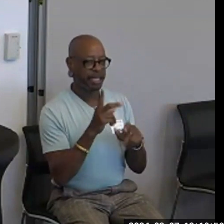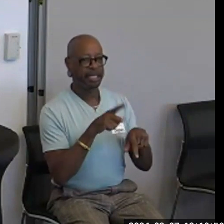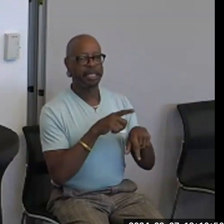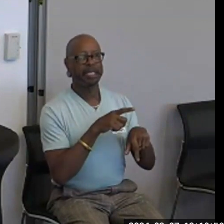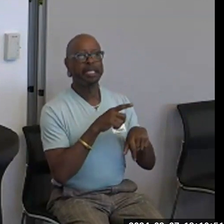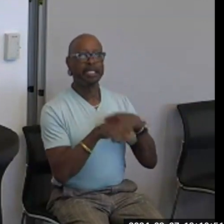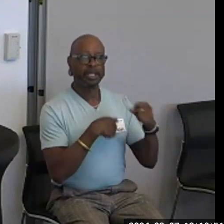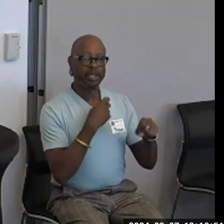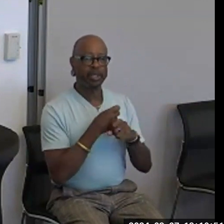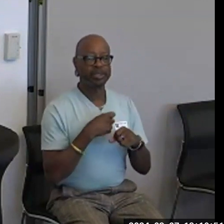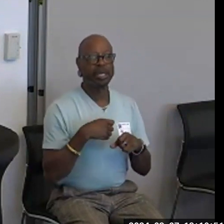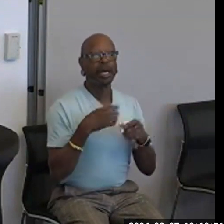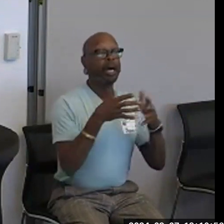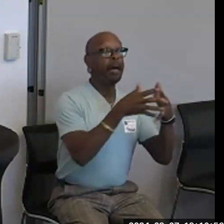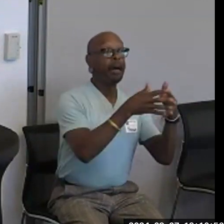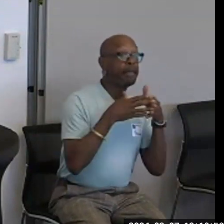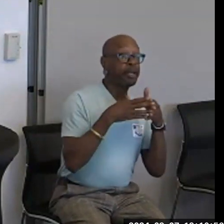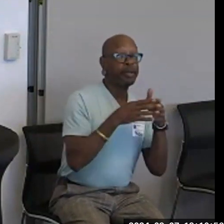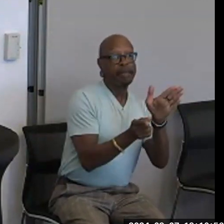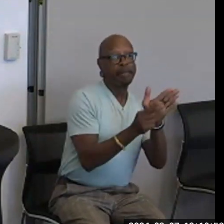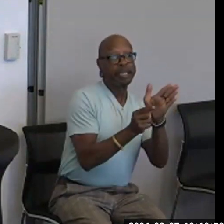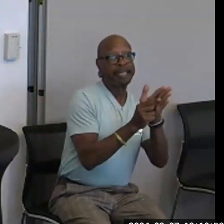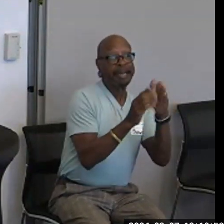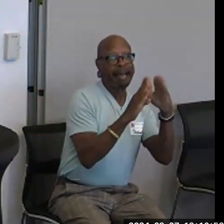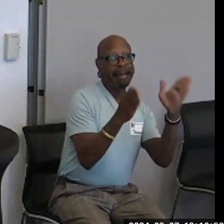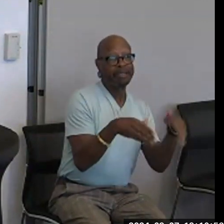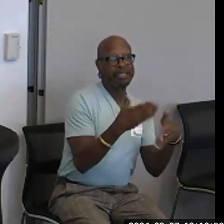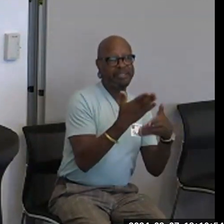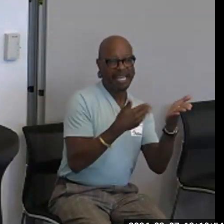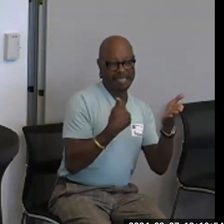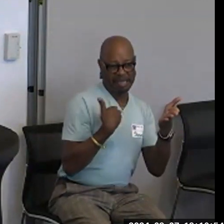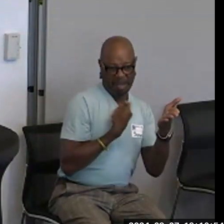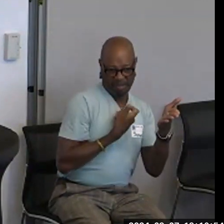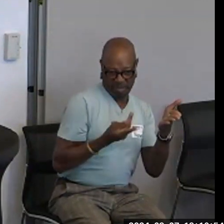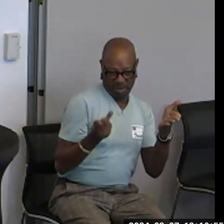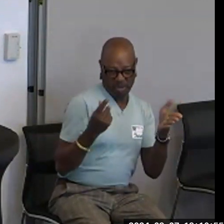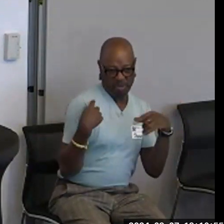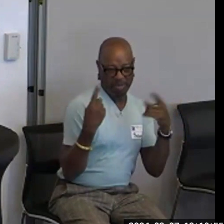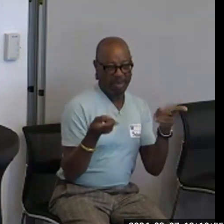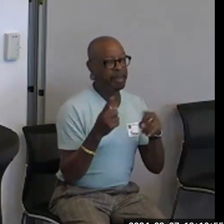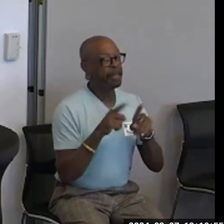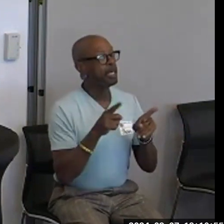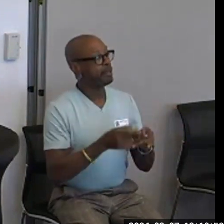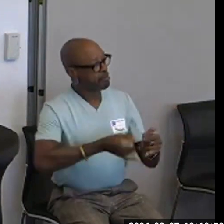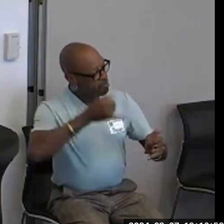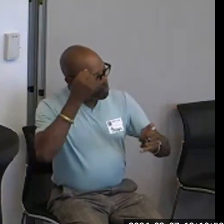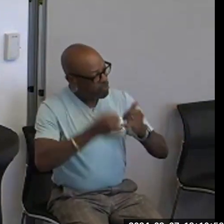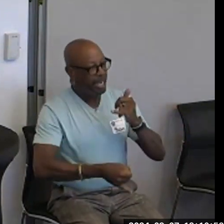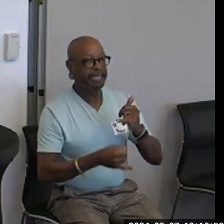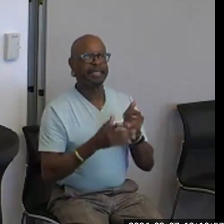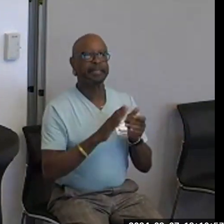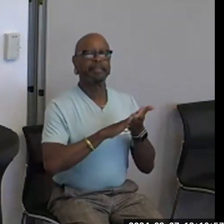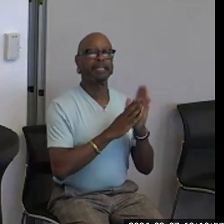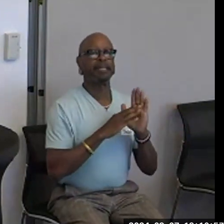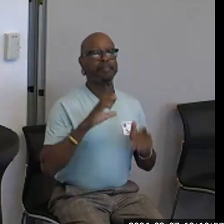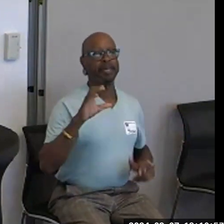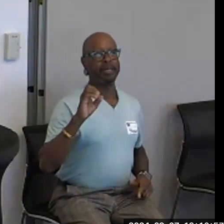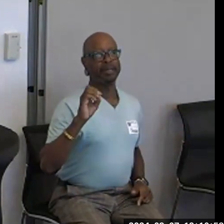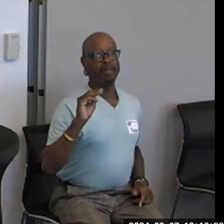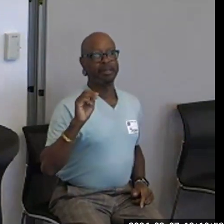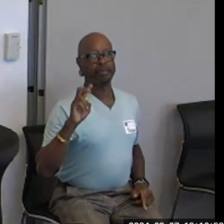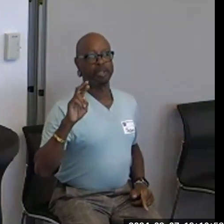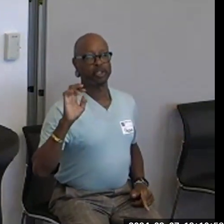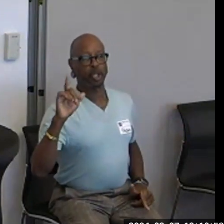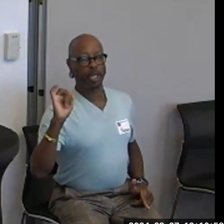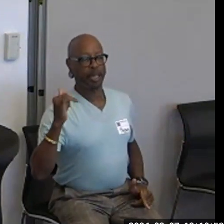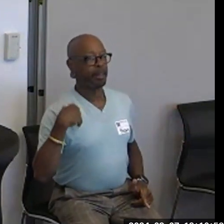House it's had some prototypes over the years, but it's finally being commercialized in the form of the